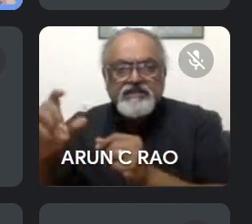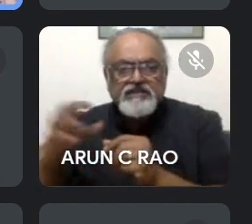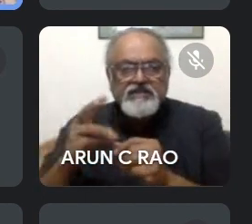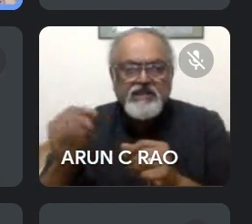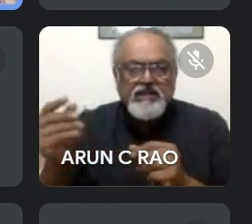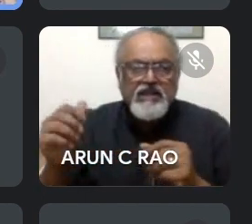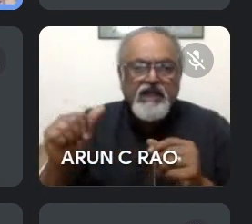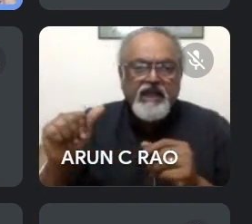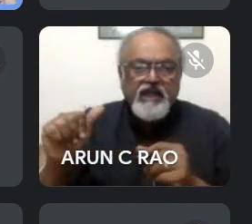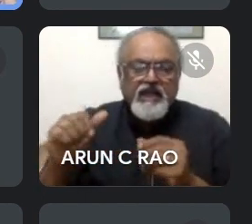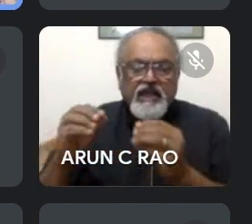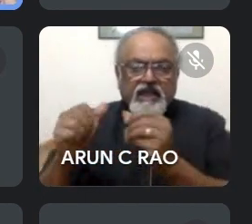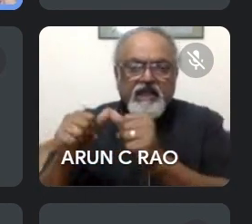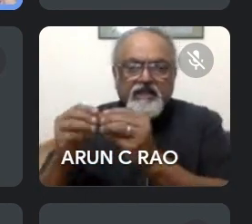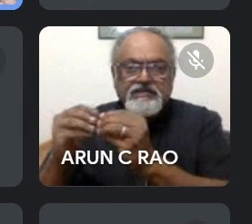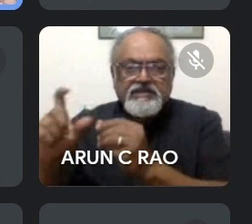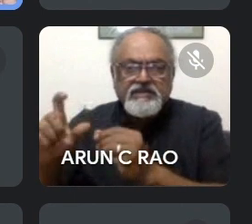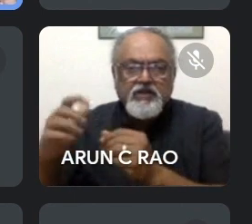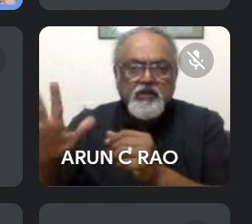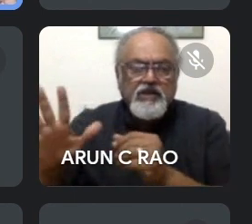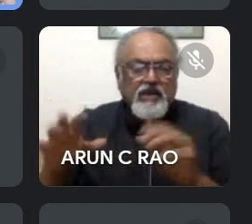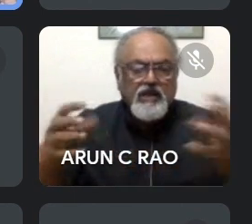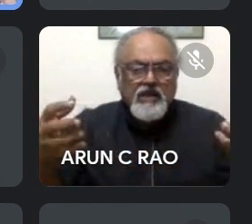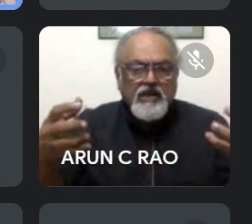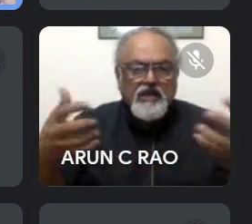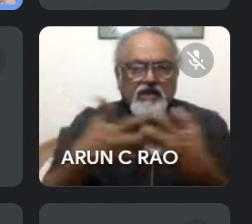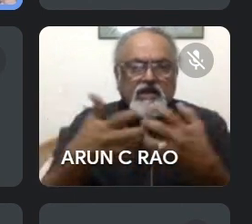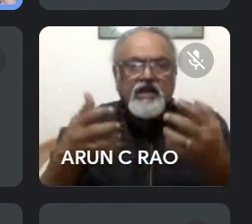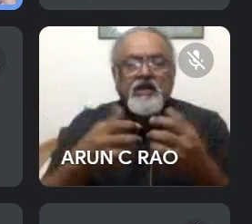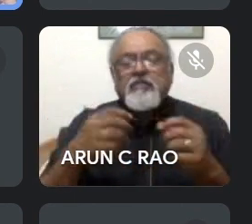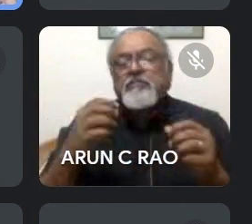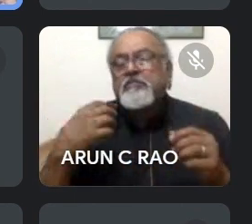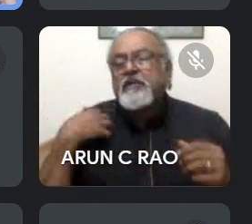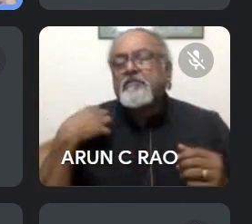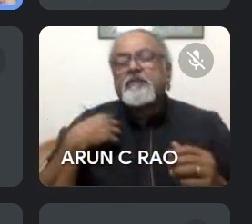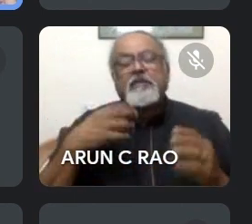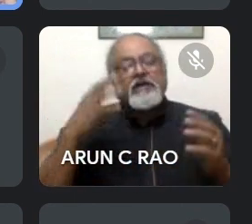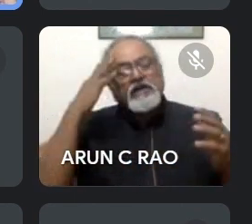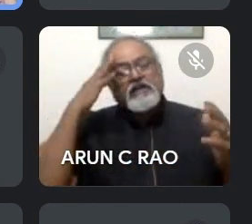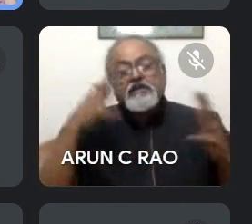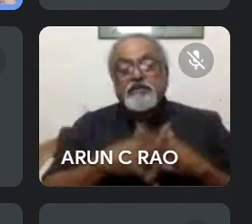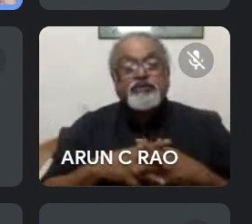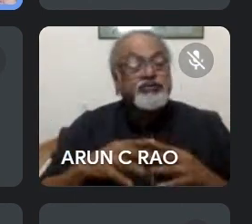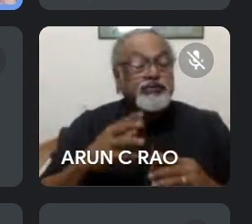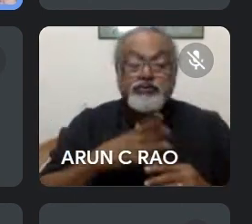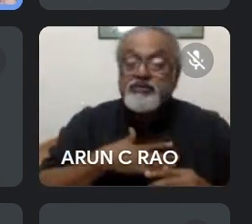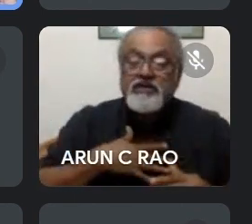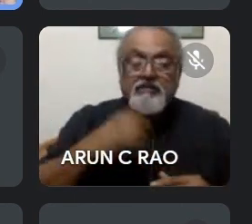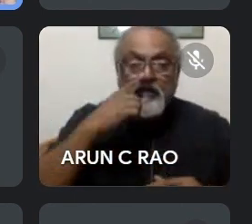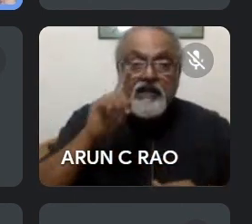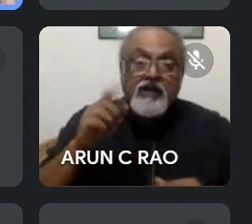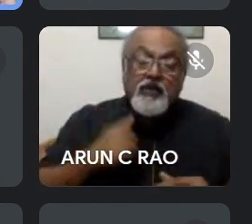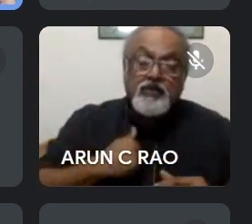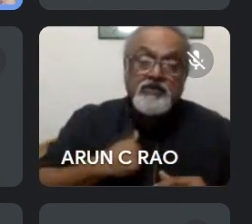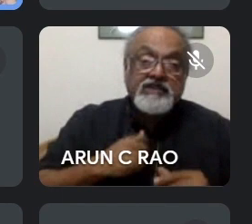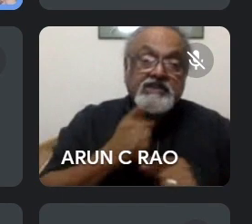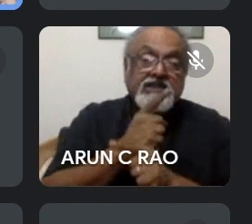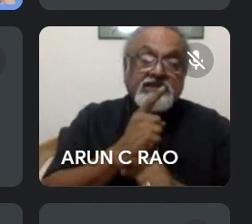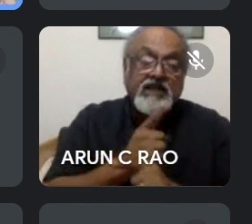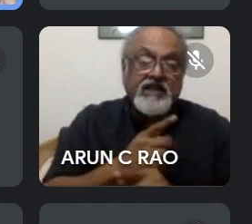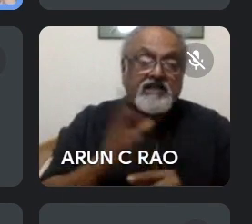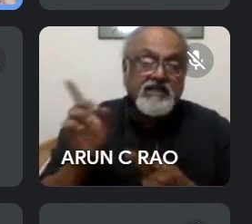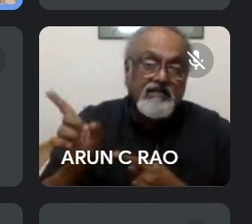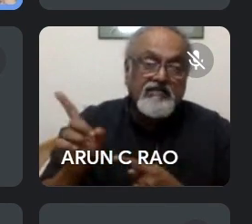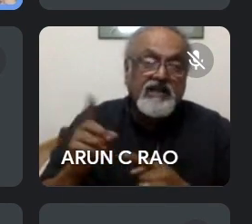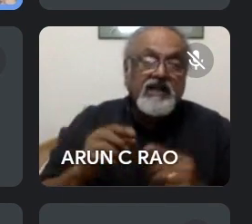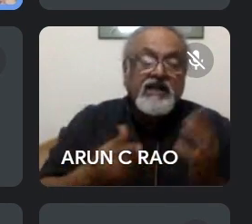can't perceive the way that others could do. So my mom, who's a teacher actually, she was a training officer. She